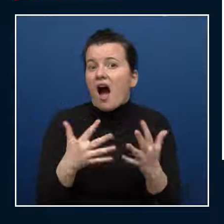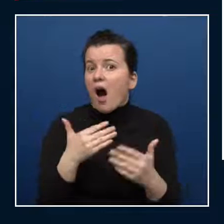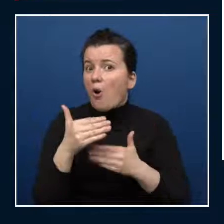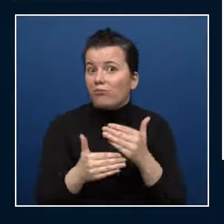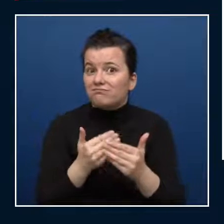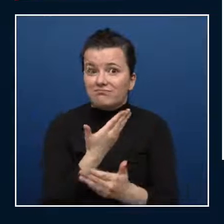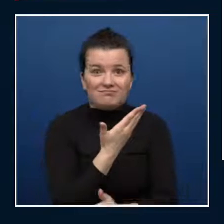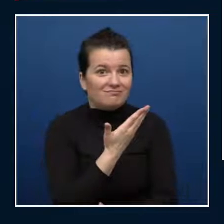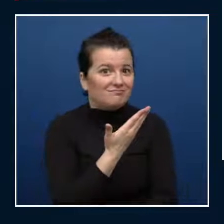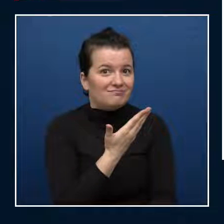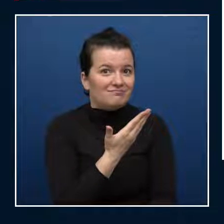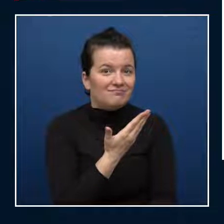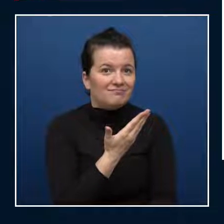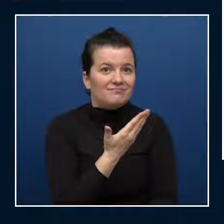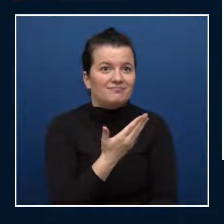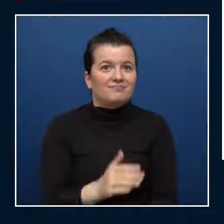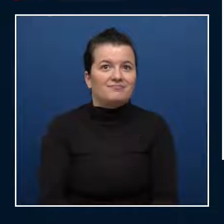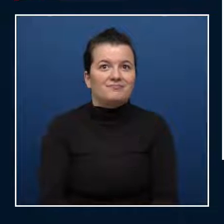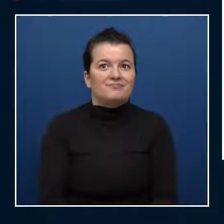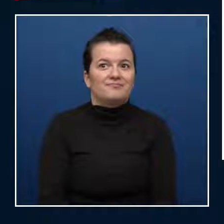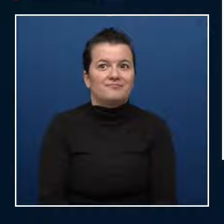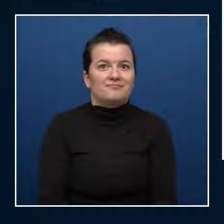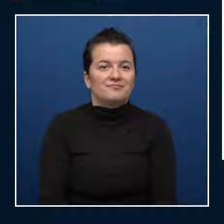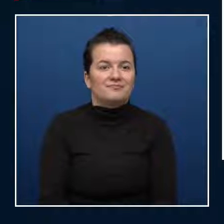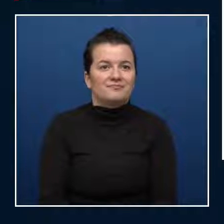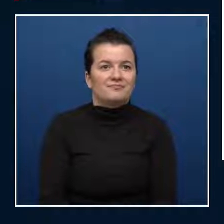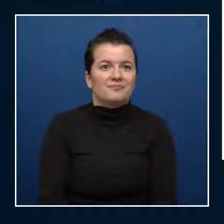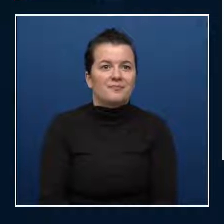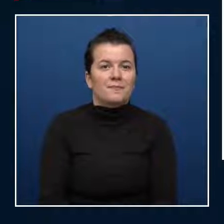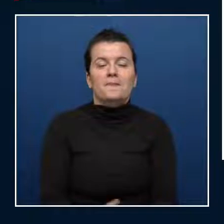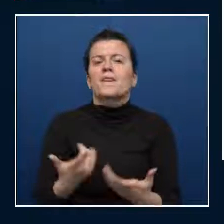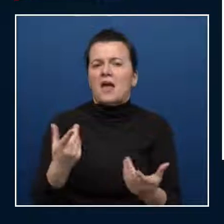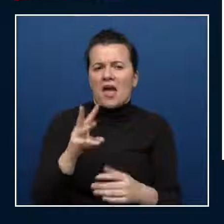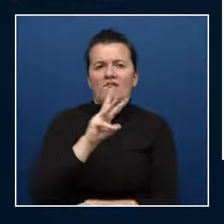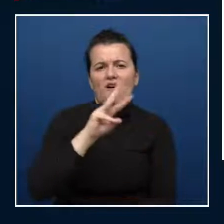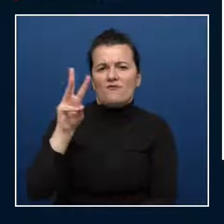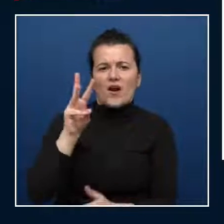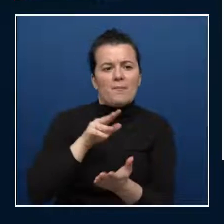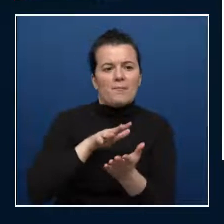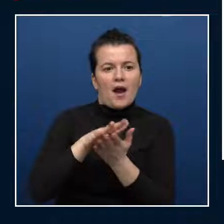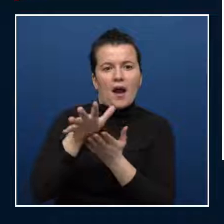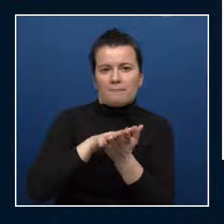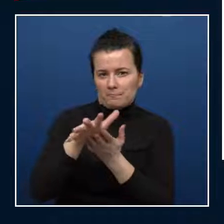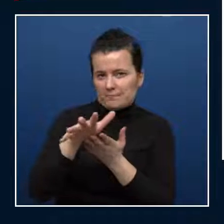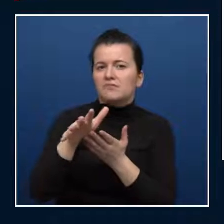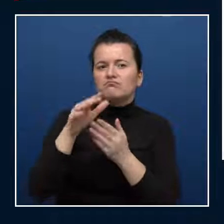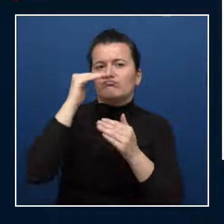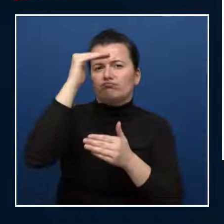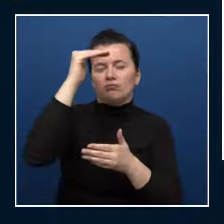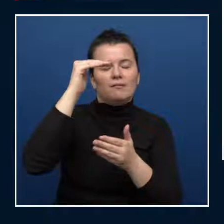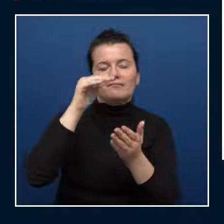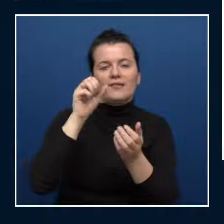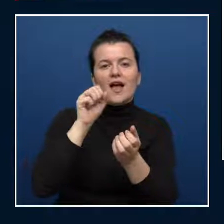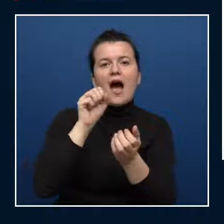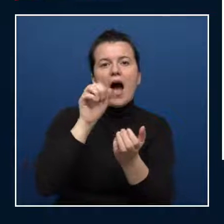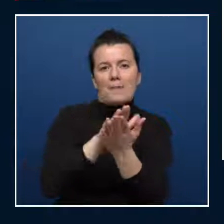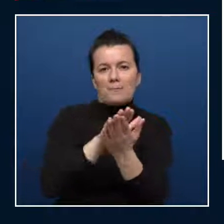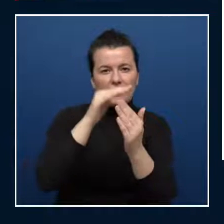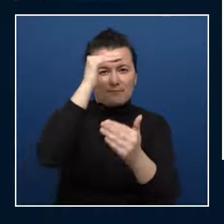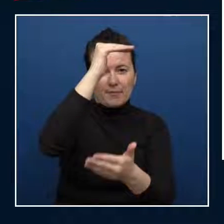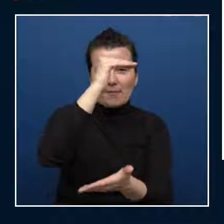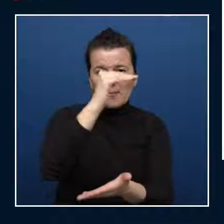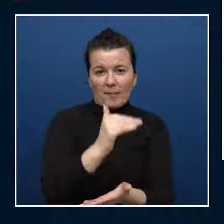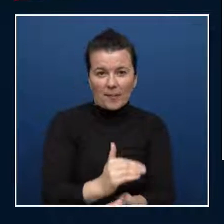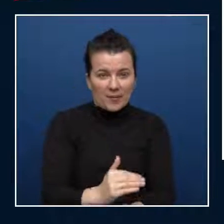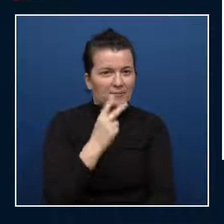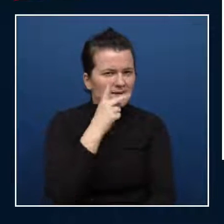So here we can see I have a bunch of web app services and I also have a couple of traffic managers set up. So if we go into my